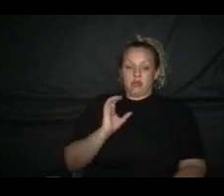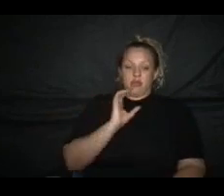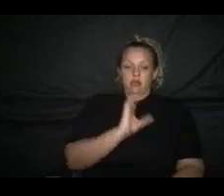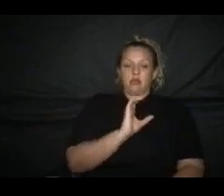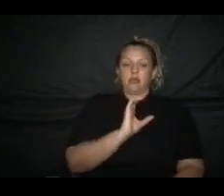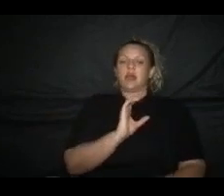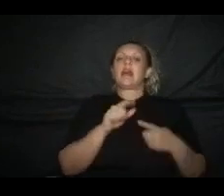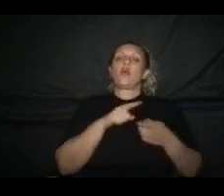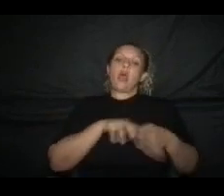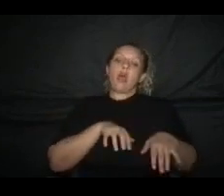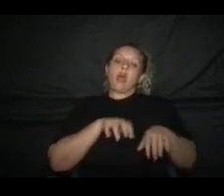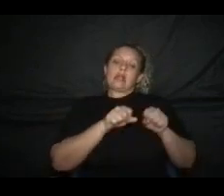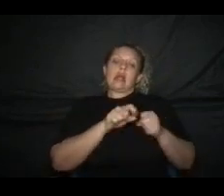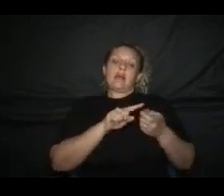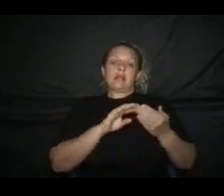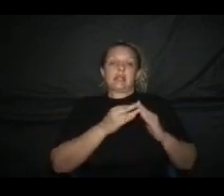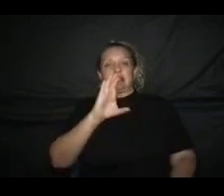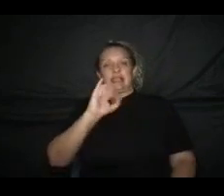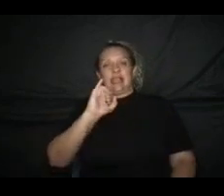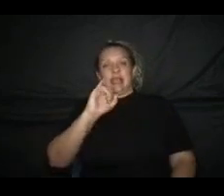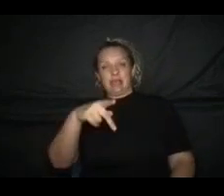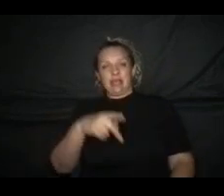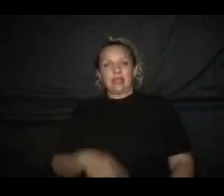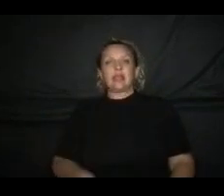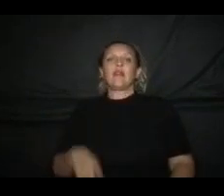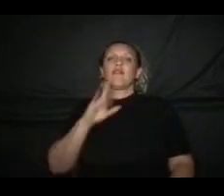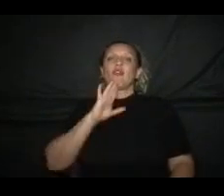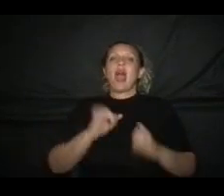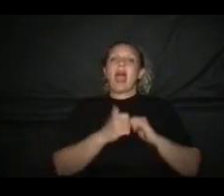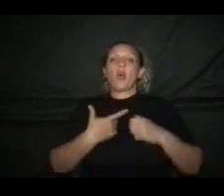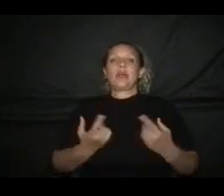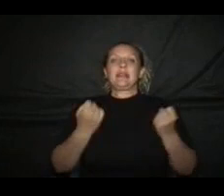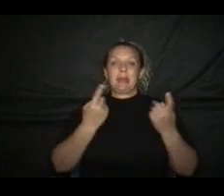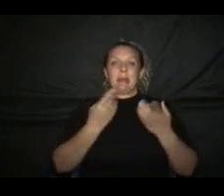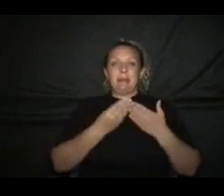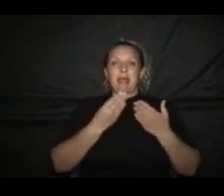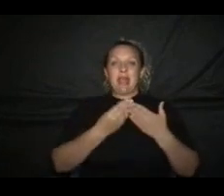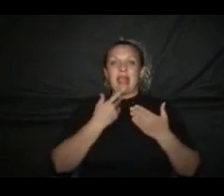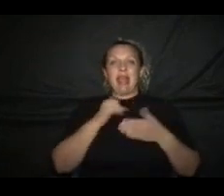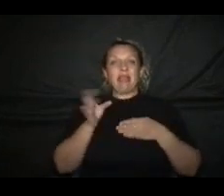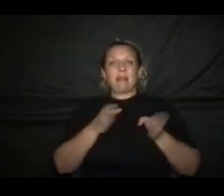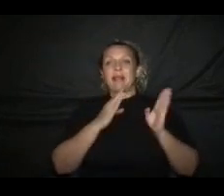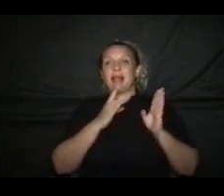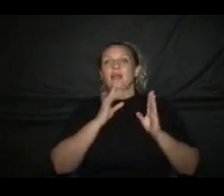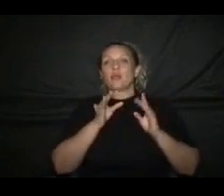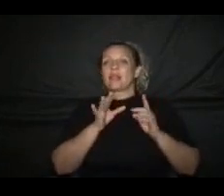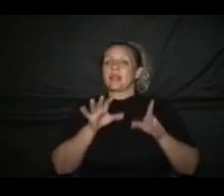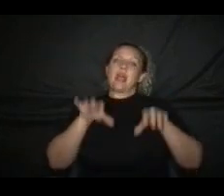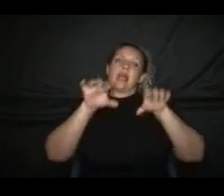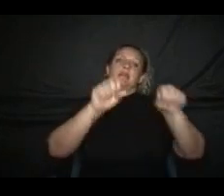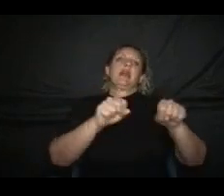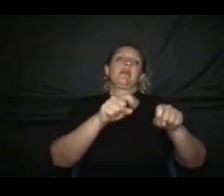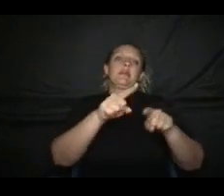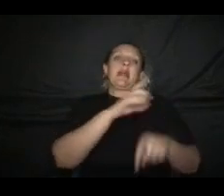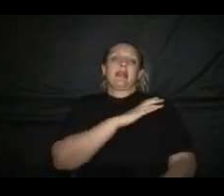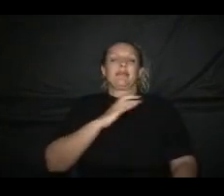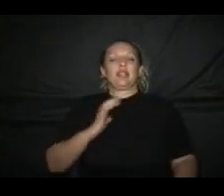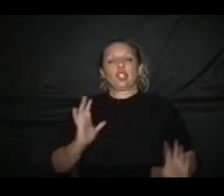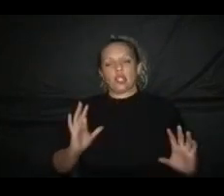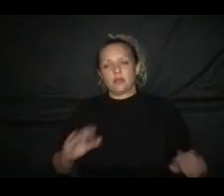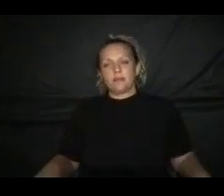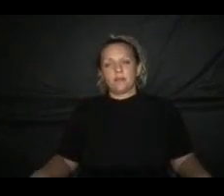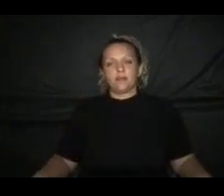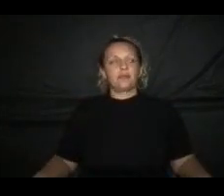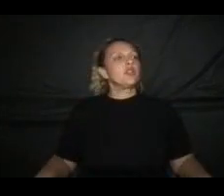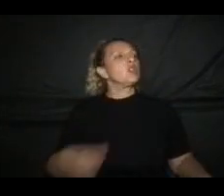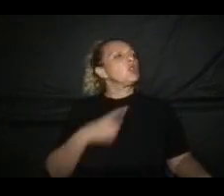the city's CIP for how we spend money, and that plan is ultimately adopted by the city commission. So I